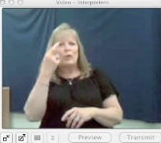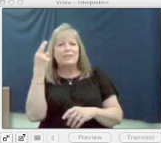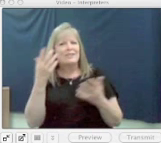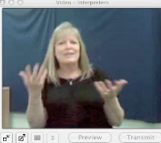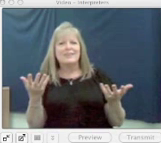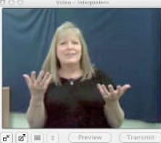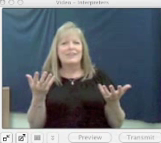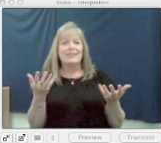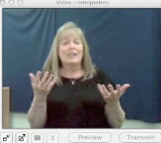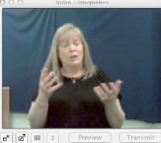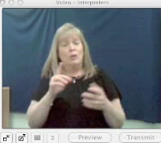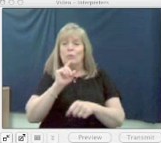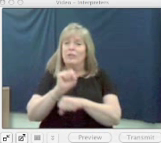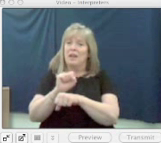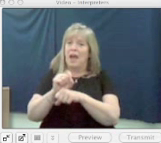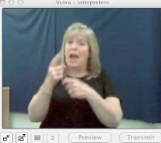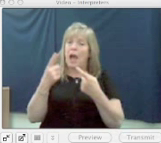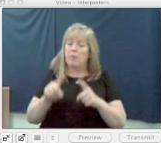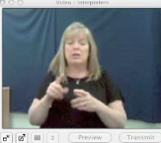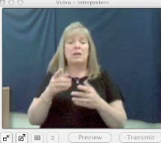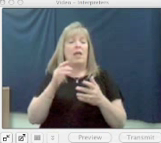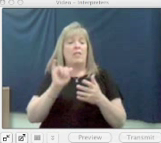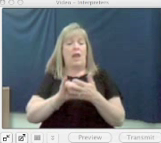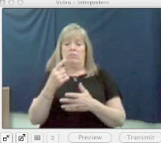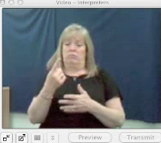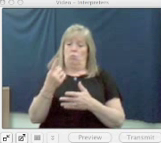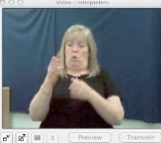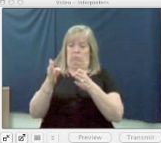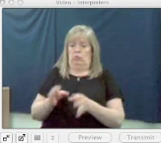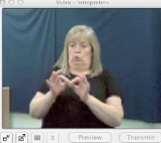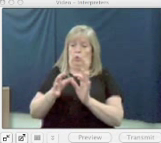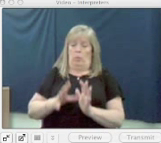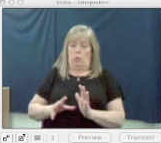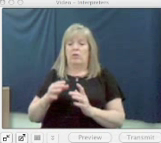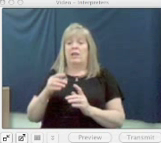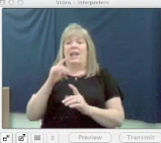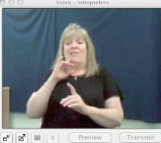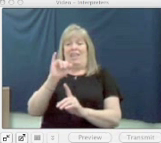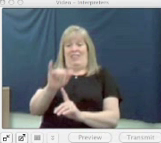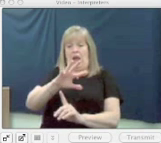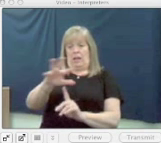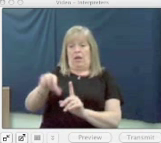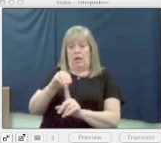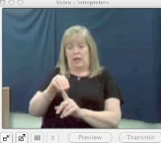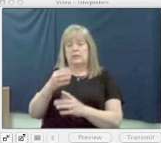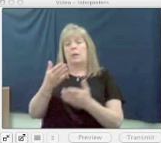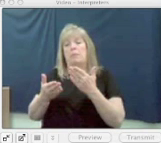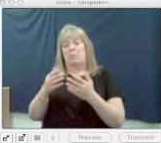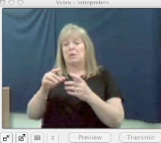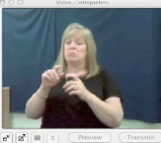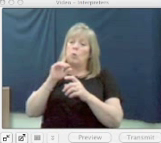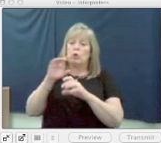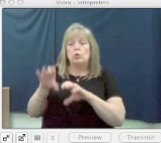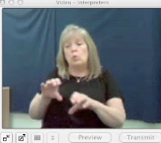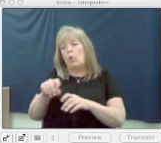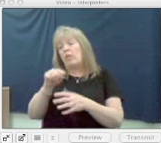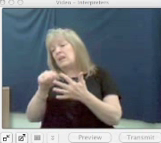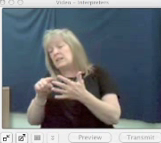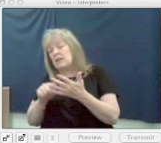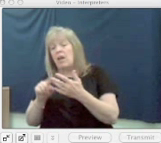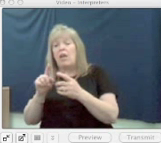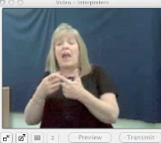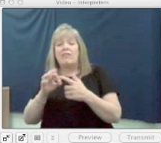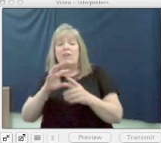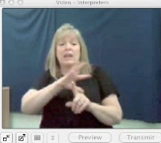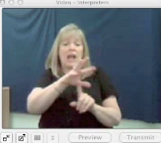same interpreter might behave in one context and then when the context changes, even slightly, may